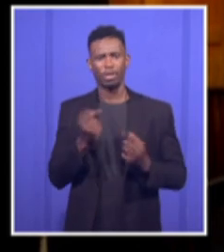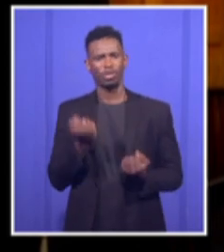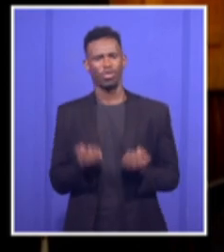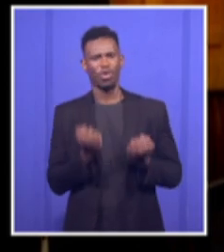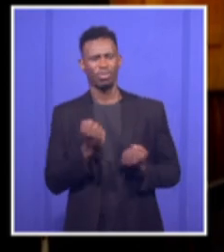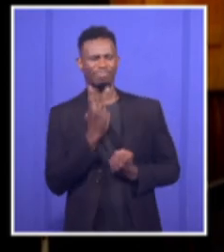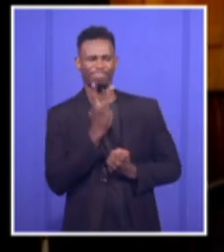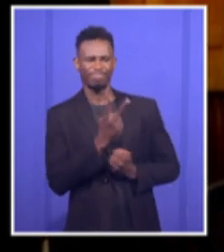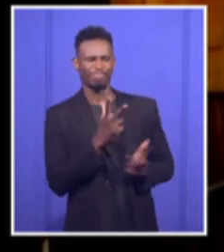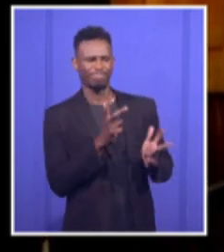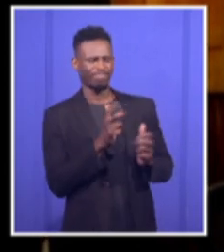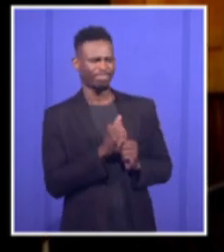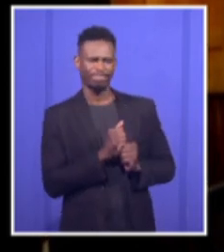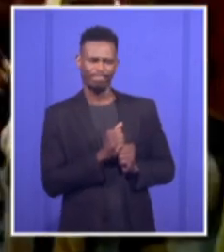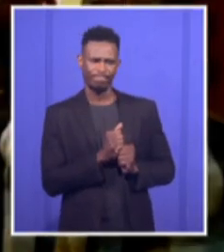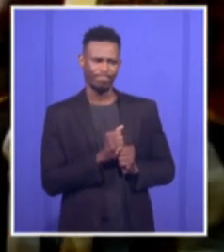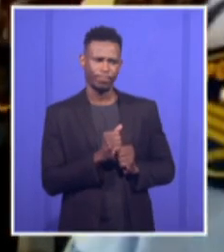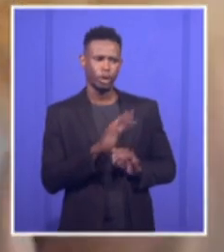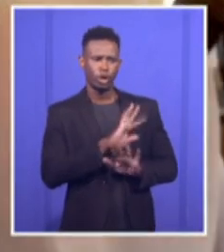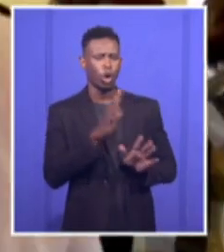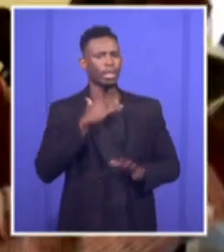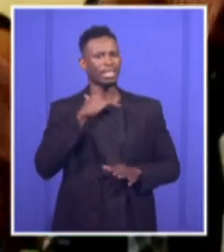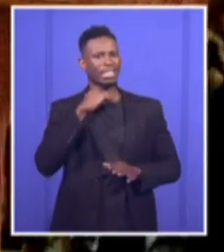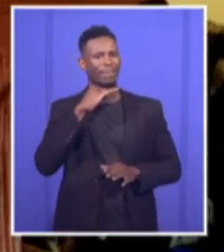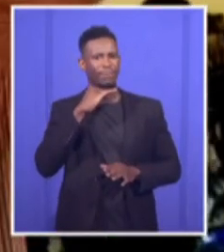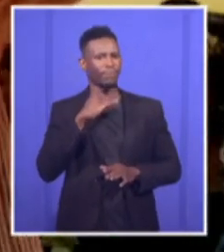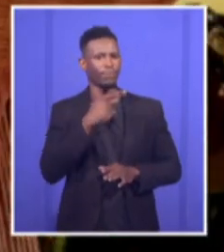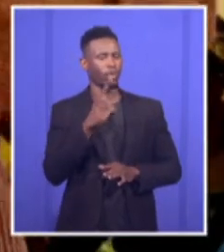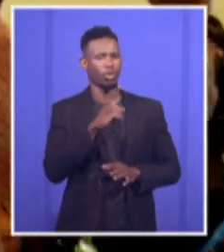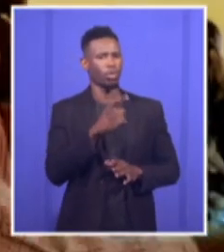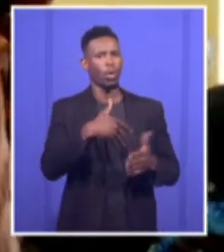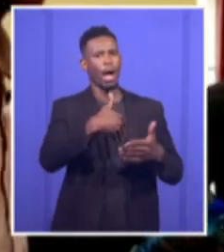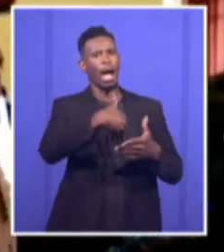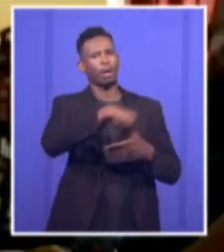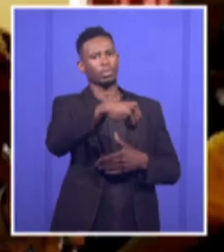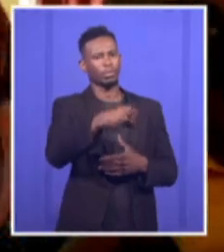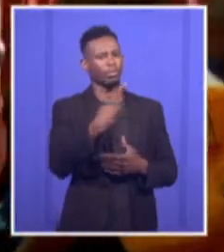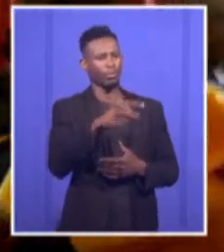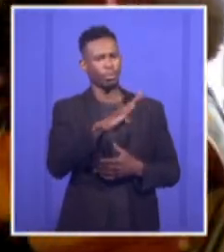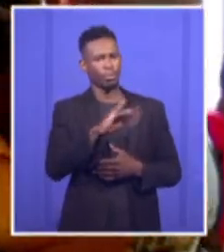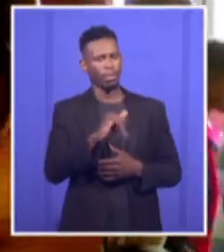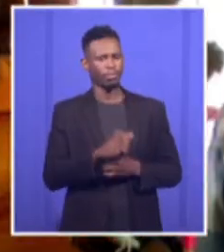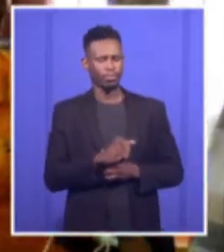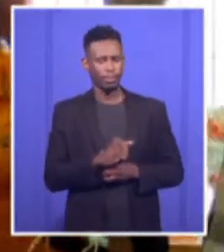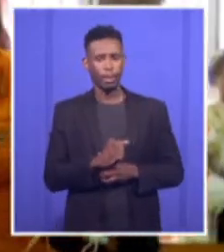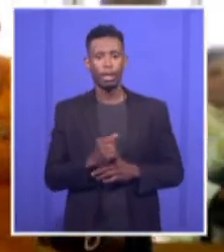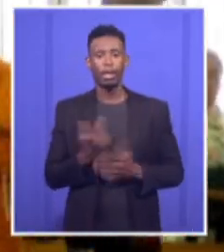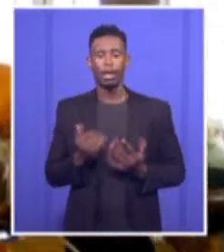warranting a release on bail. The Maluleke family says the court outcome is what they hoped for.